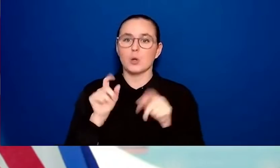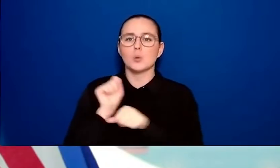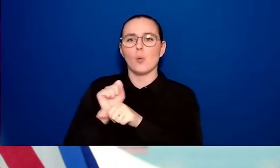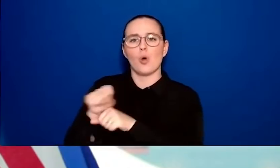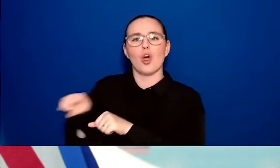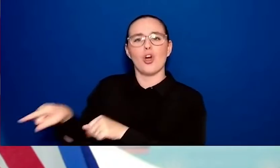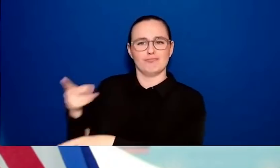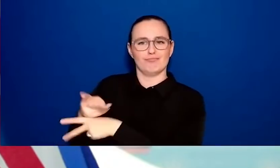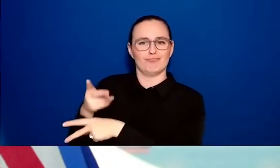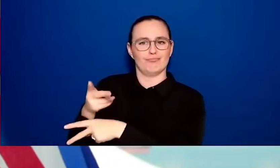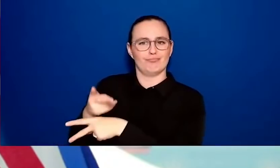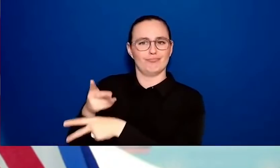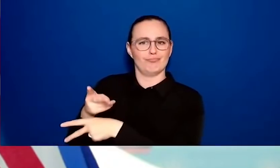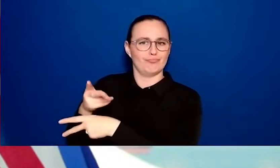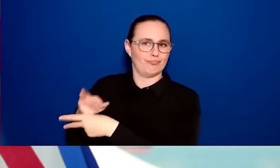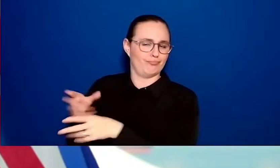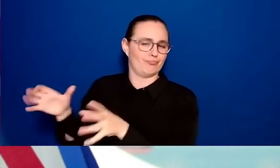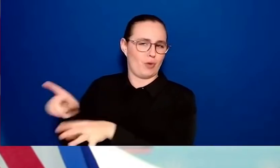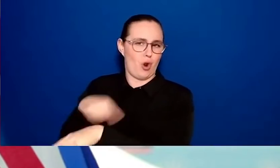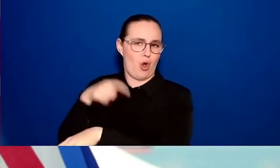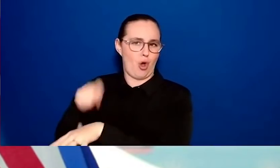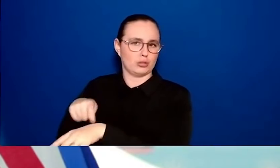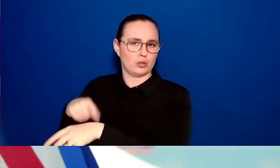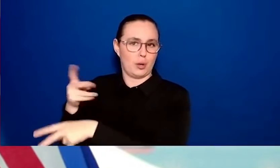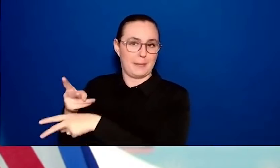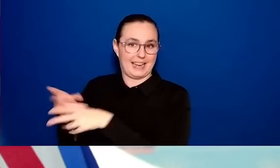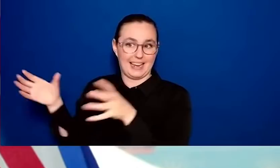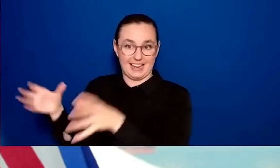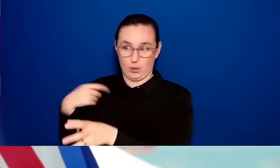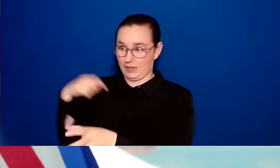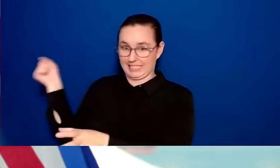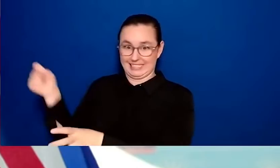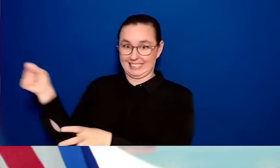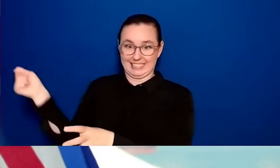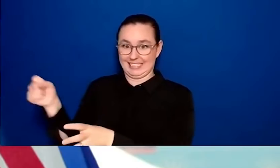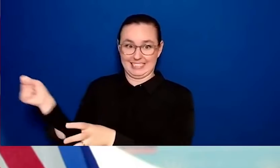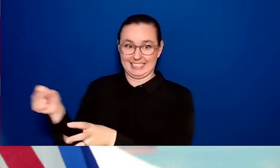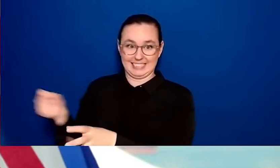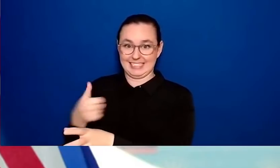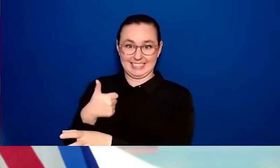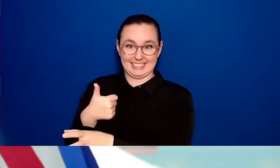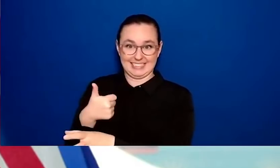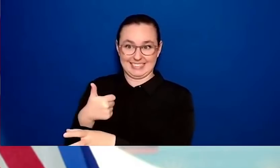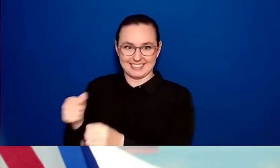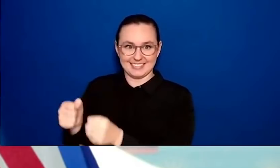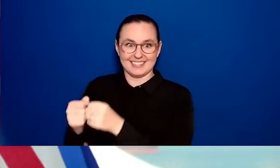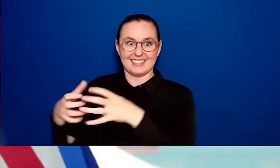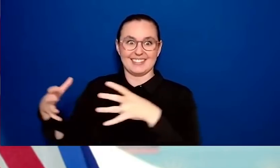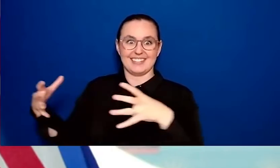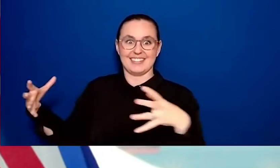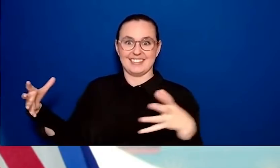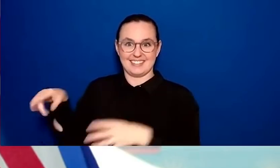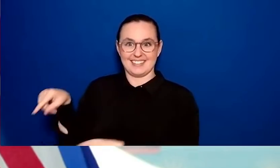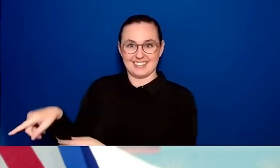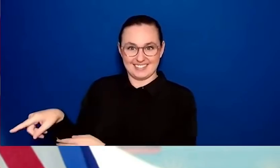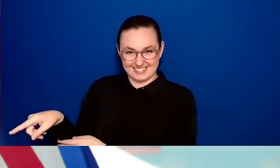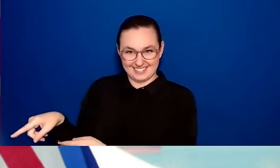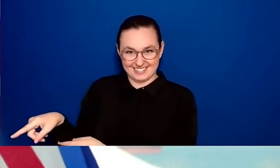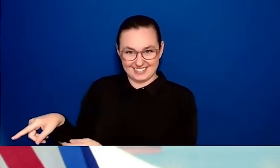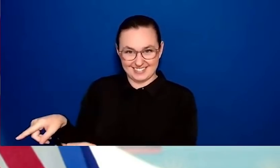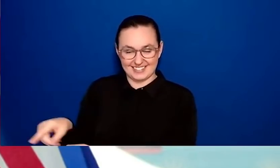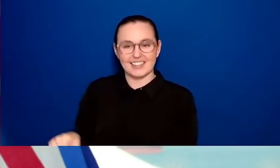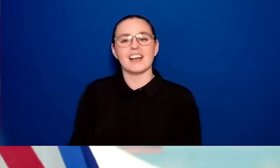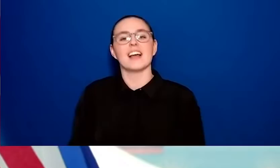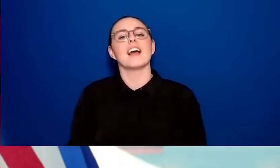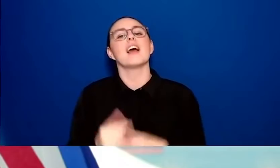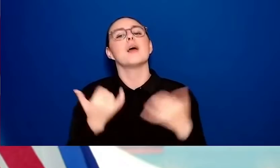2020, 5,000 positions have been added, which is a significant effort as well to try and support the sector. But it